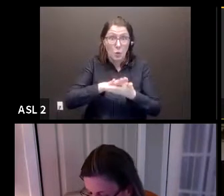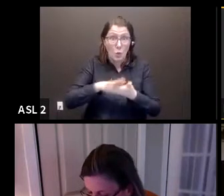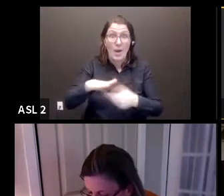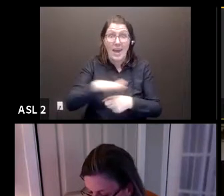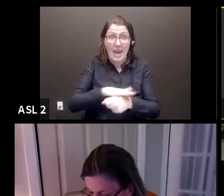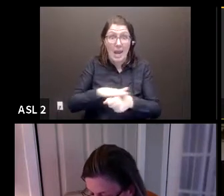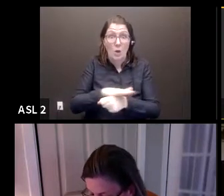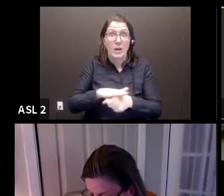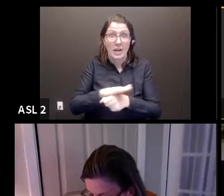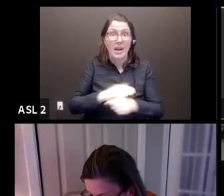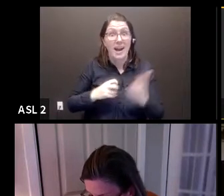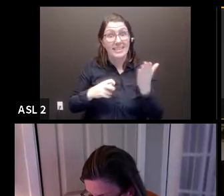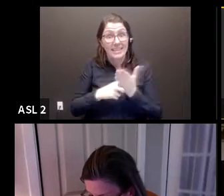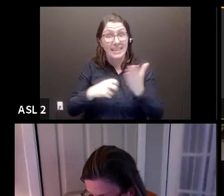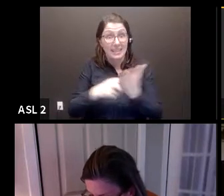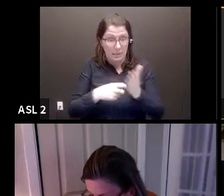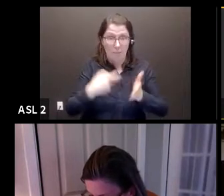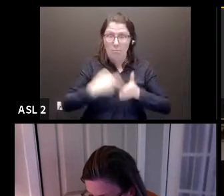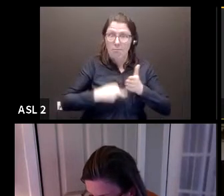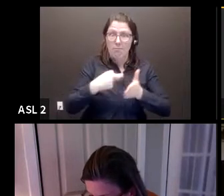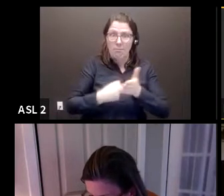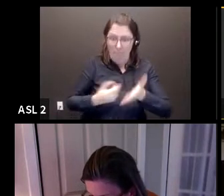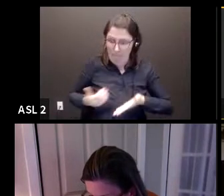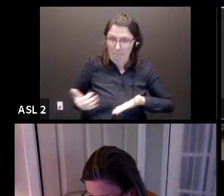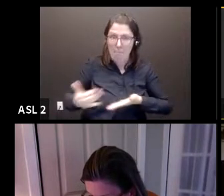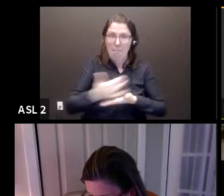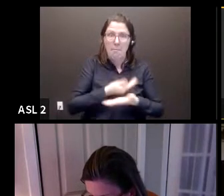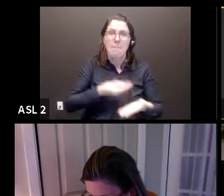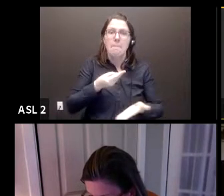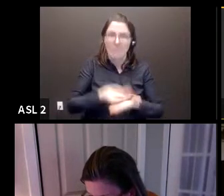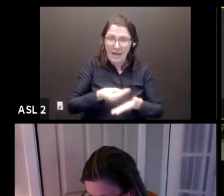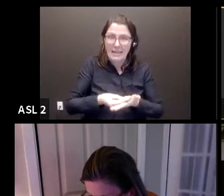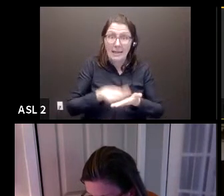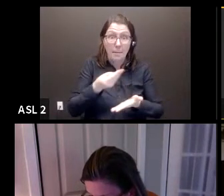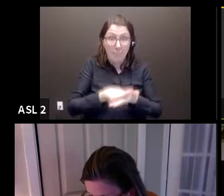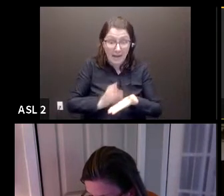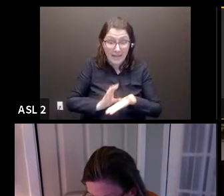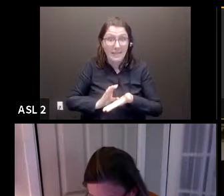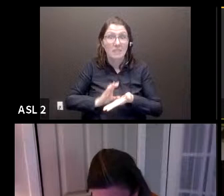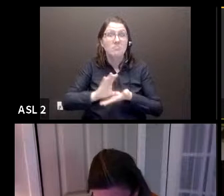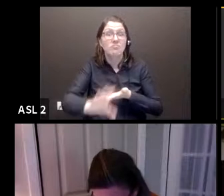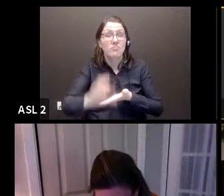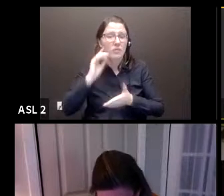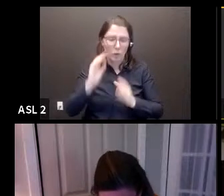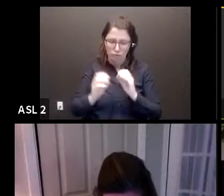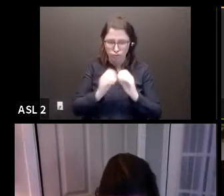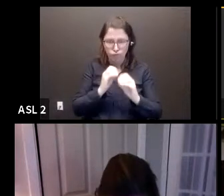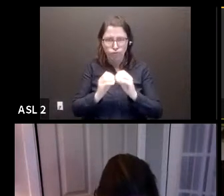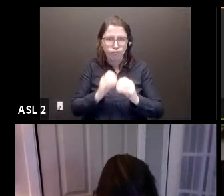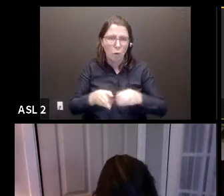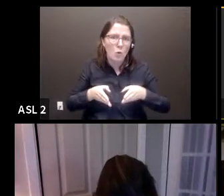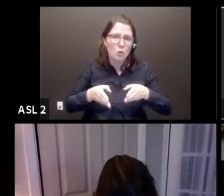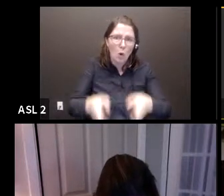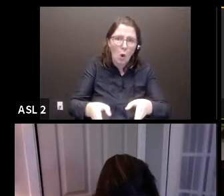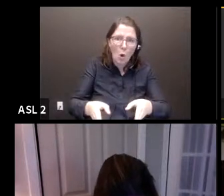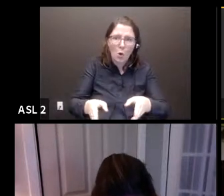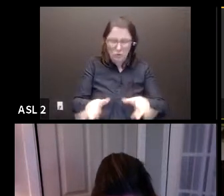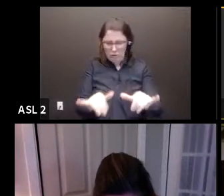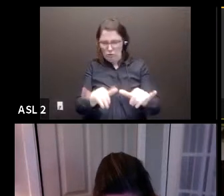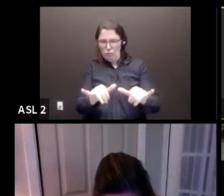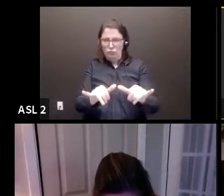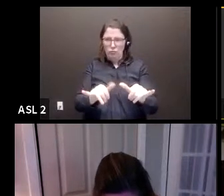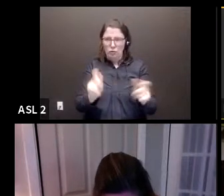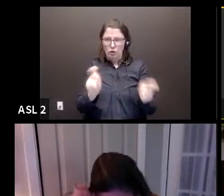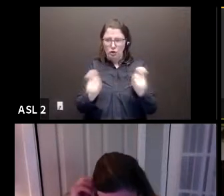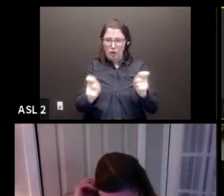um opportunities to rebuild roads and re-engineer roads more in keeping with